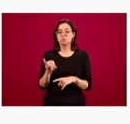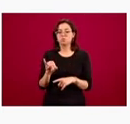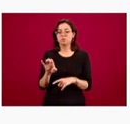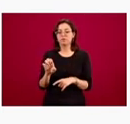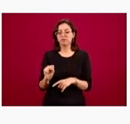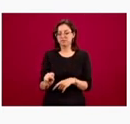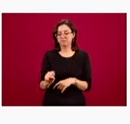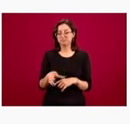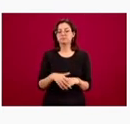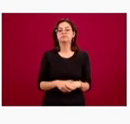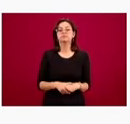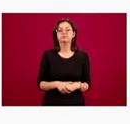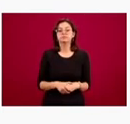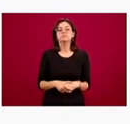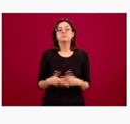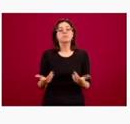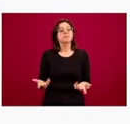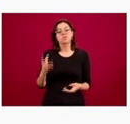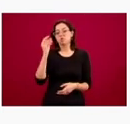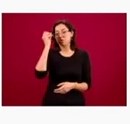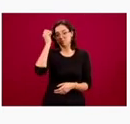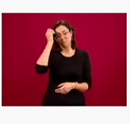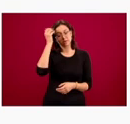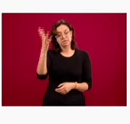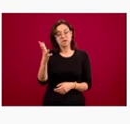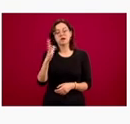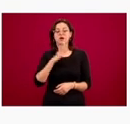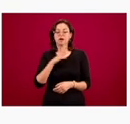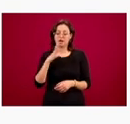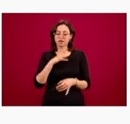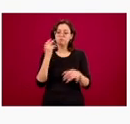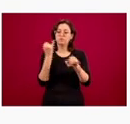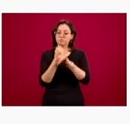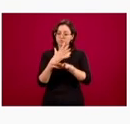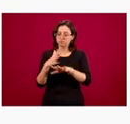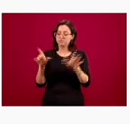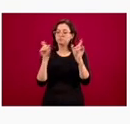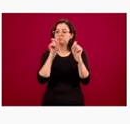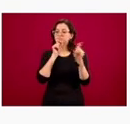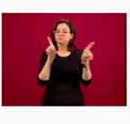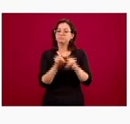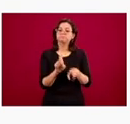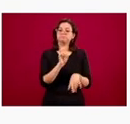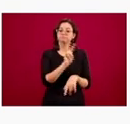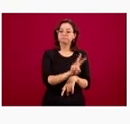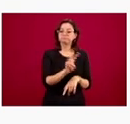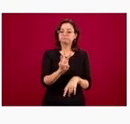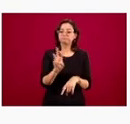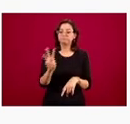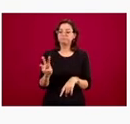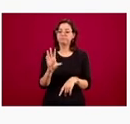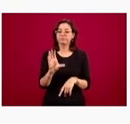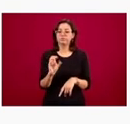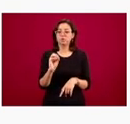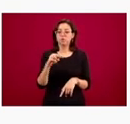of course we have the unit for epidemiological and health intelligence.